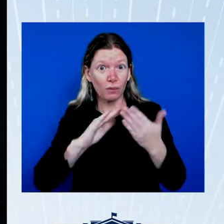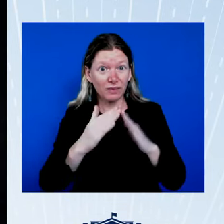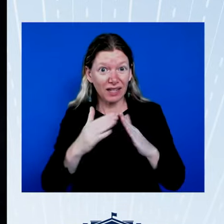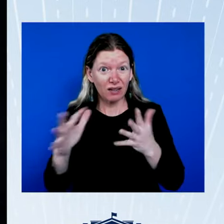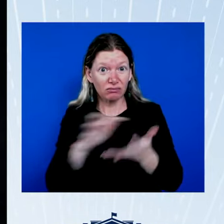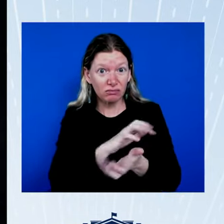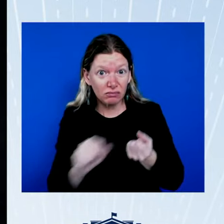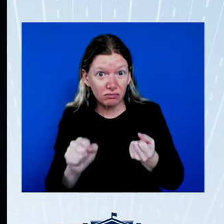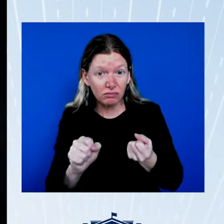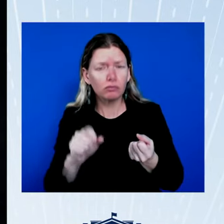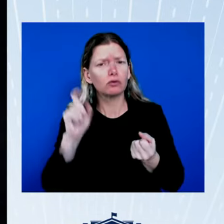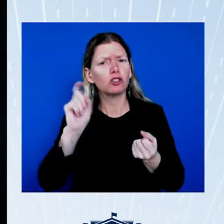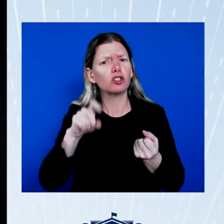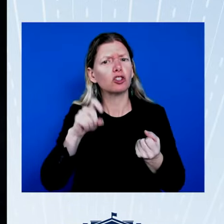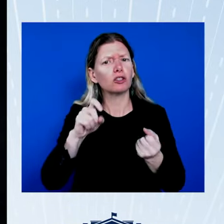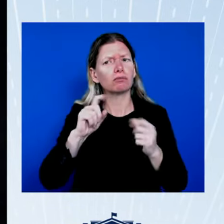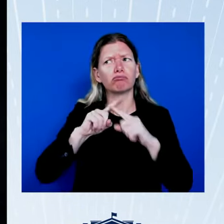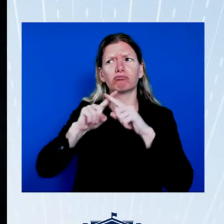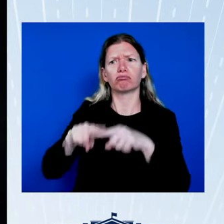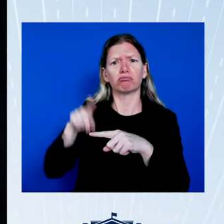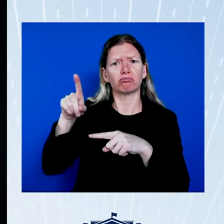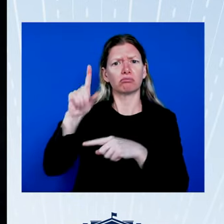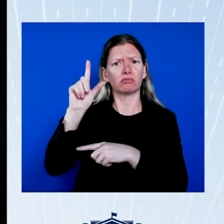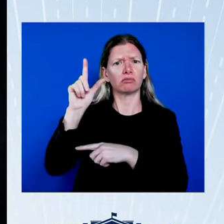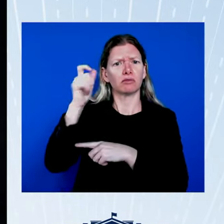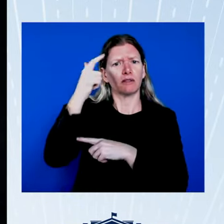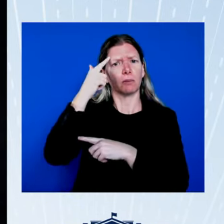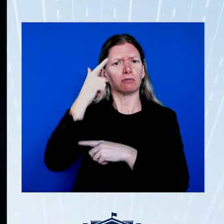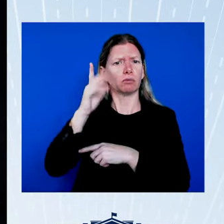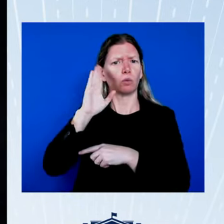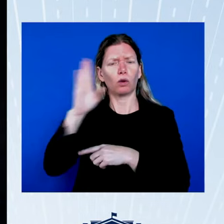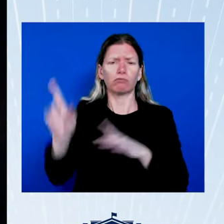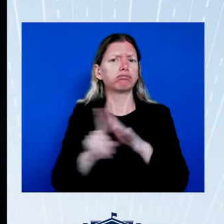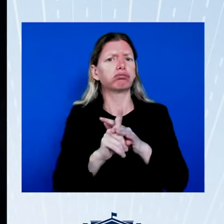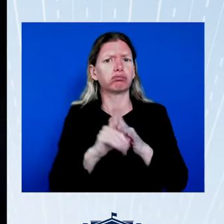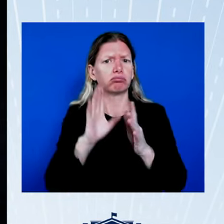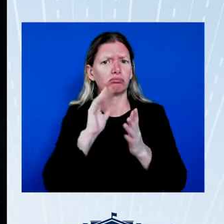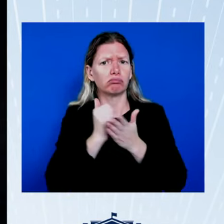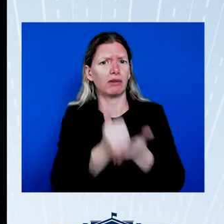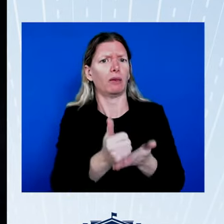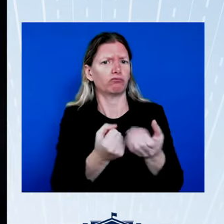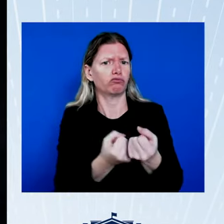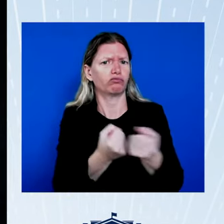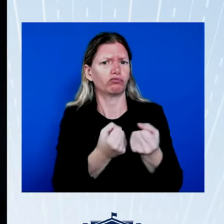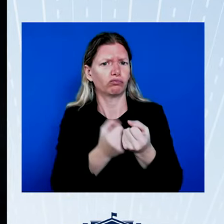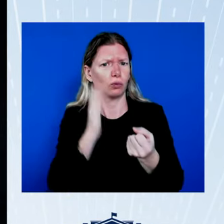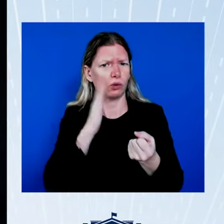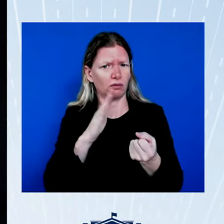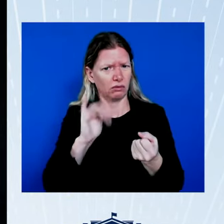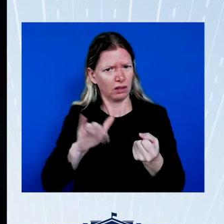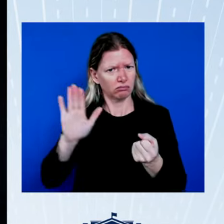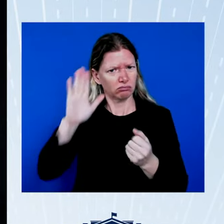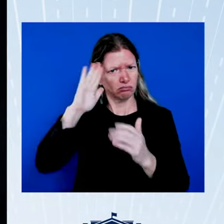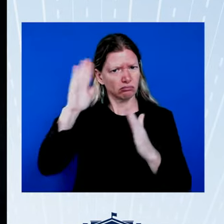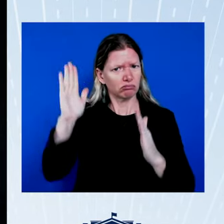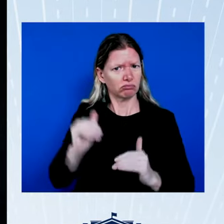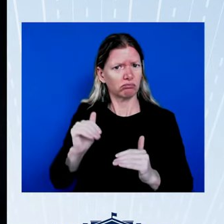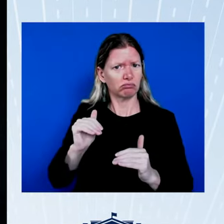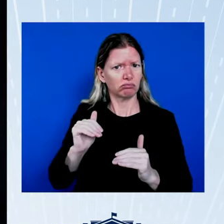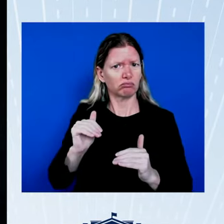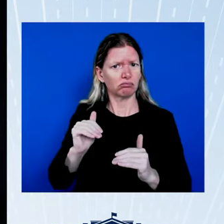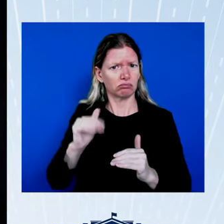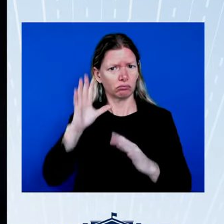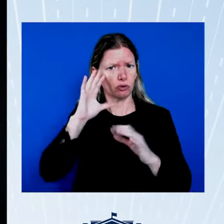there for you for as long as it takes. That's what he expects us to do. At his direction, our team here at the